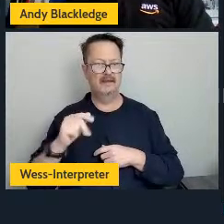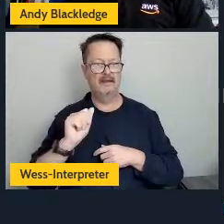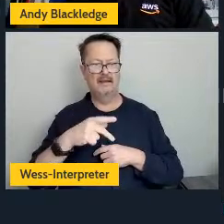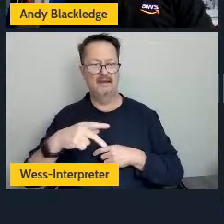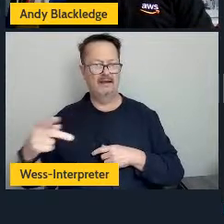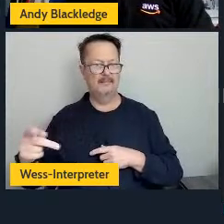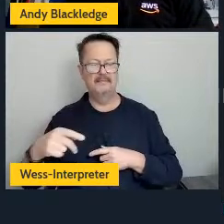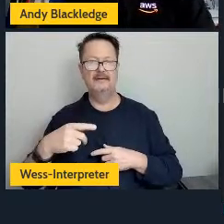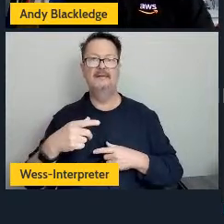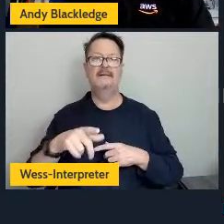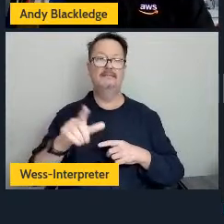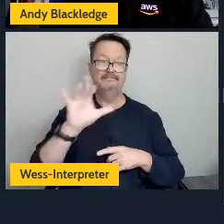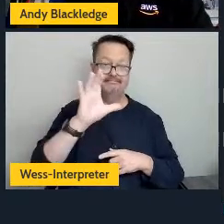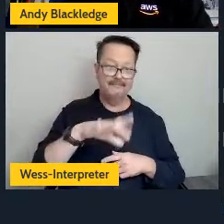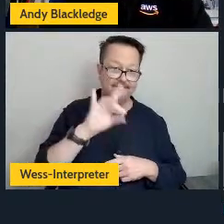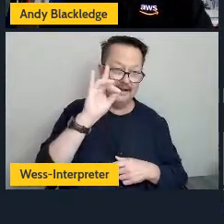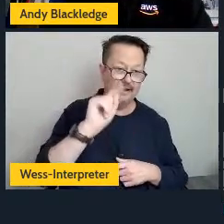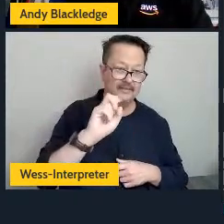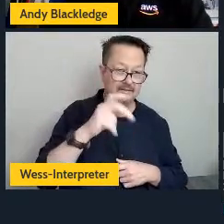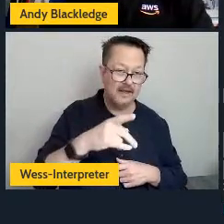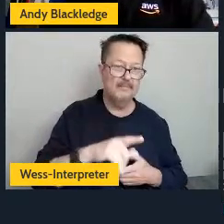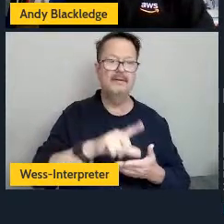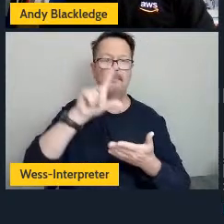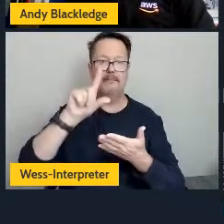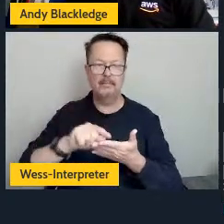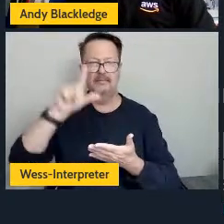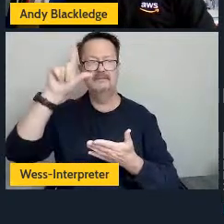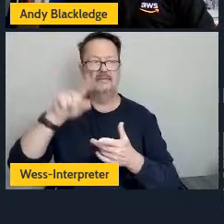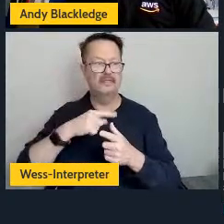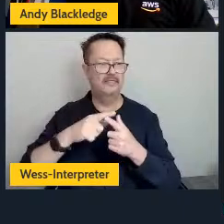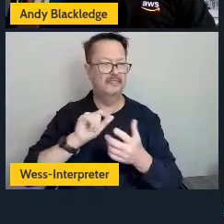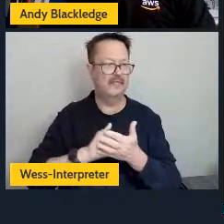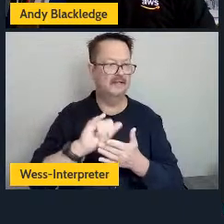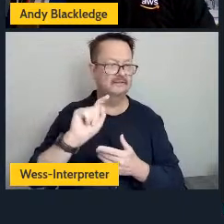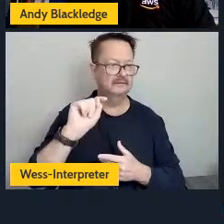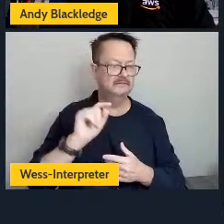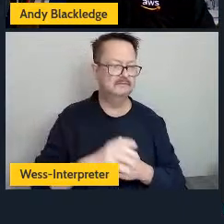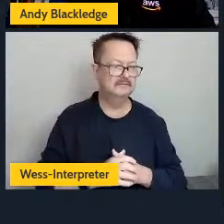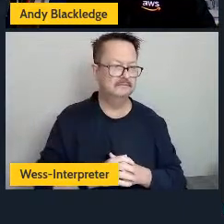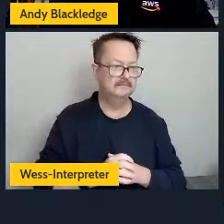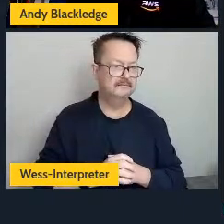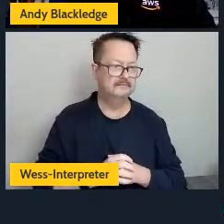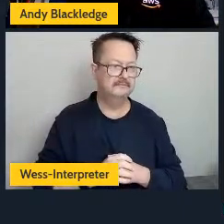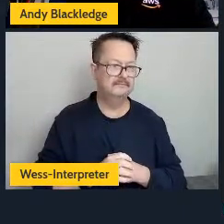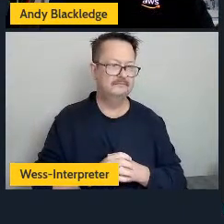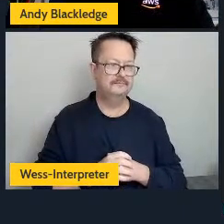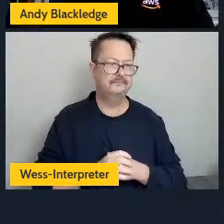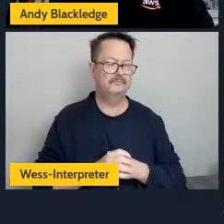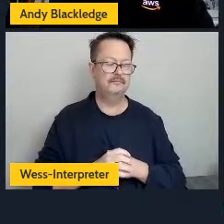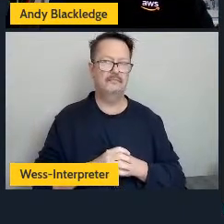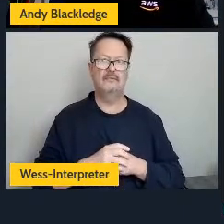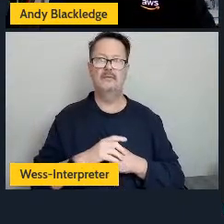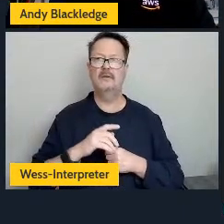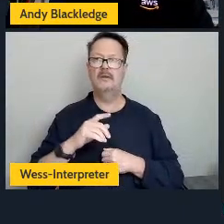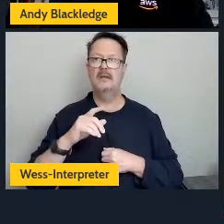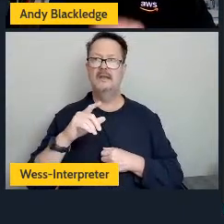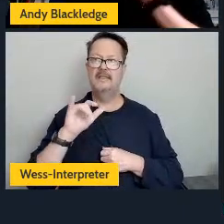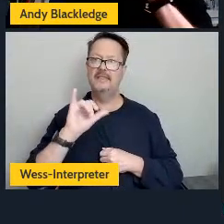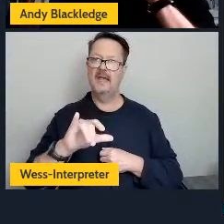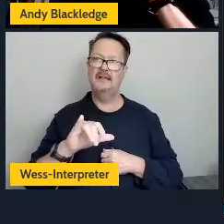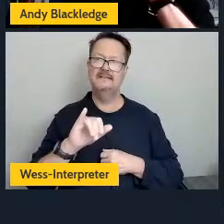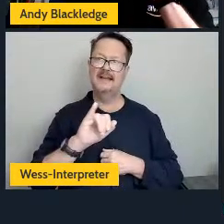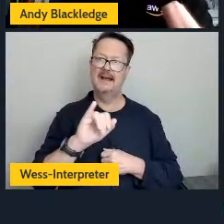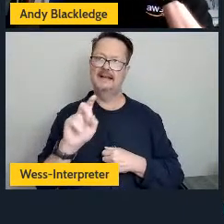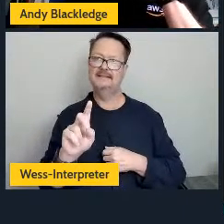get me the topic, publish it. That's it. Yeah. And your tag it's an ID, so